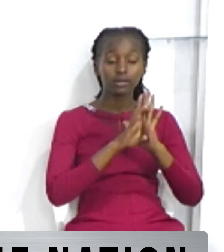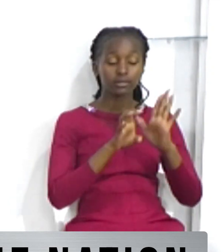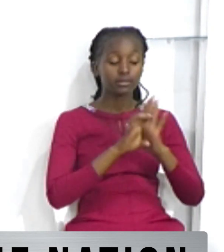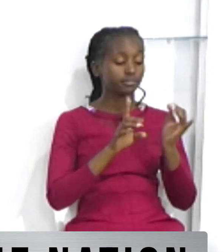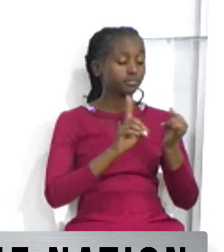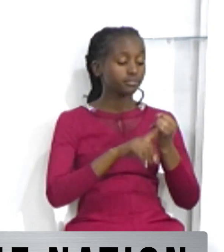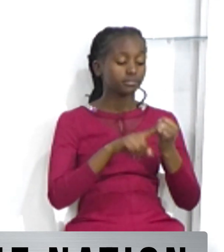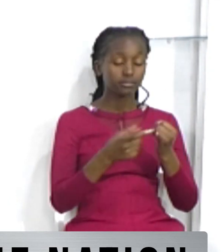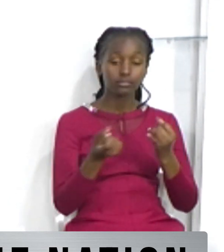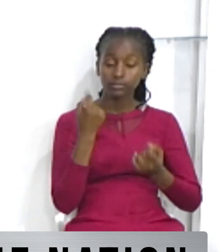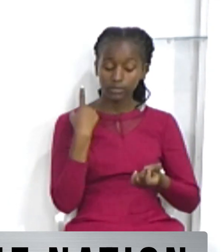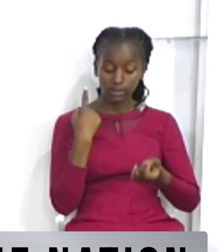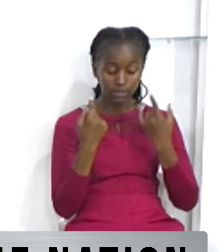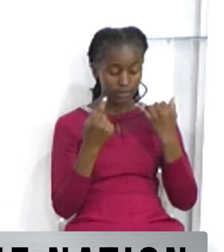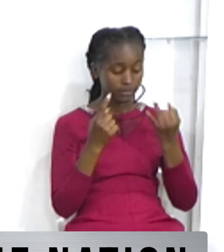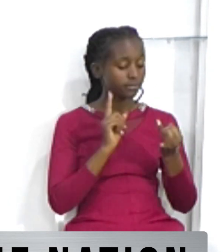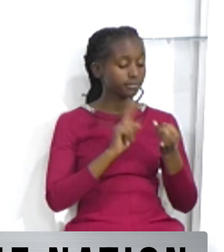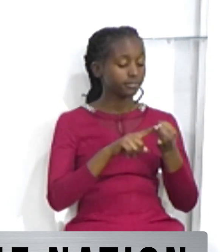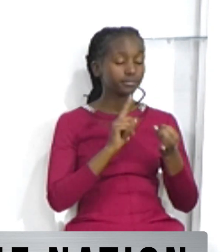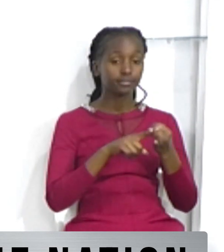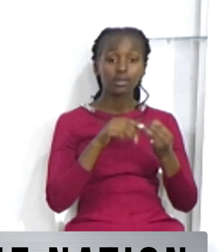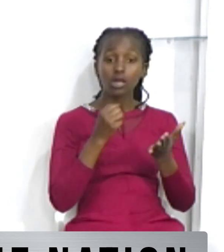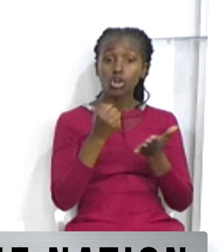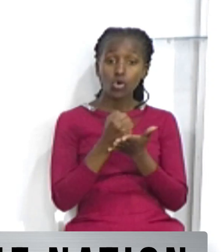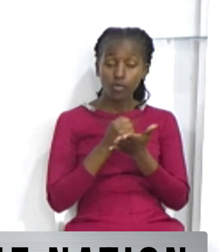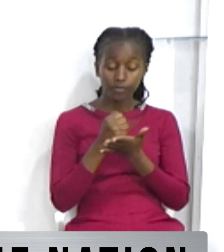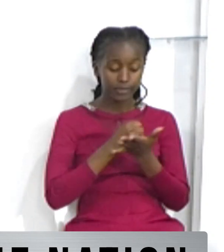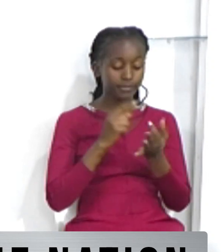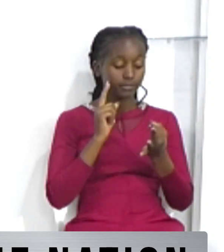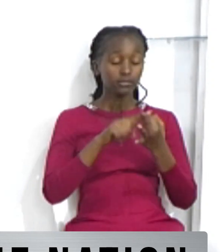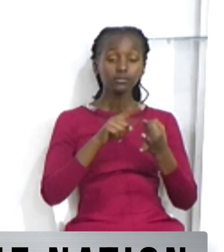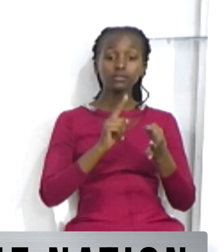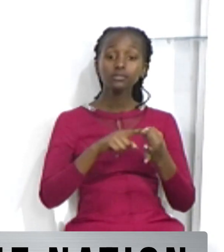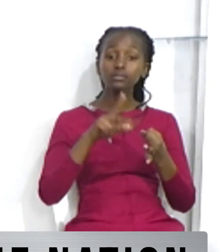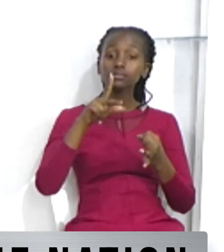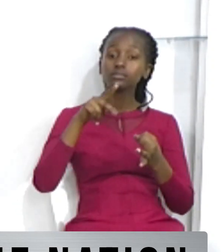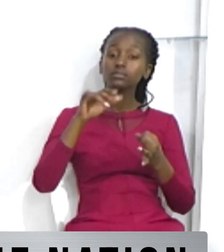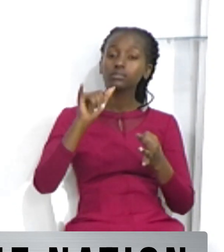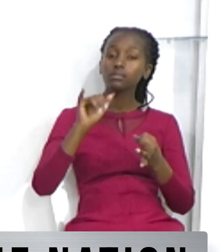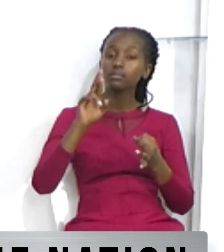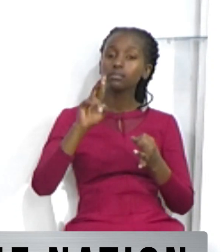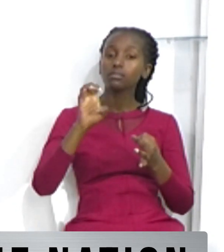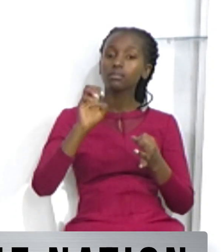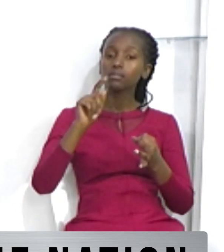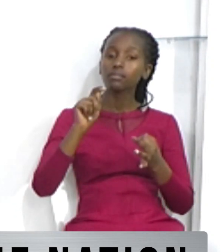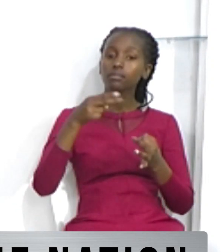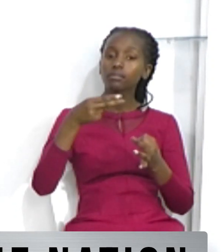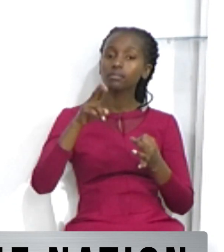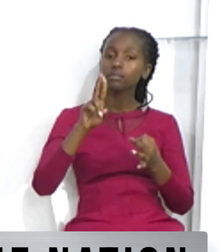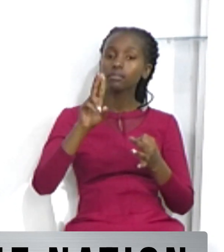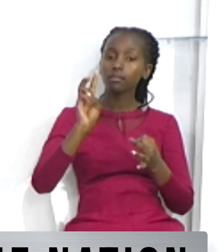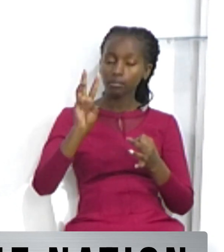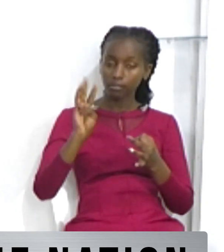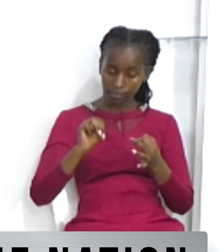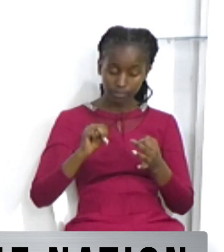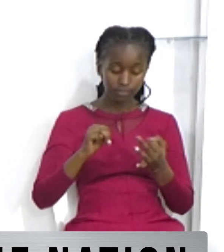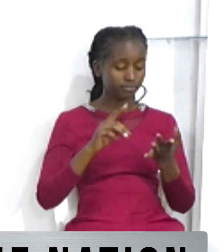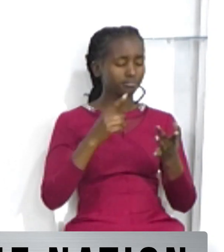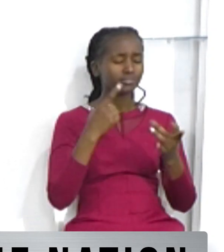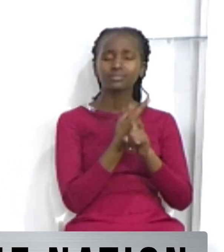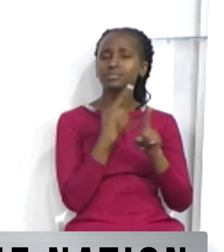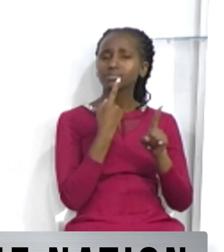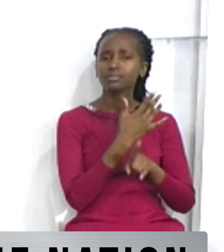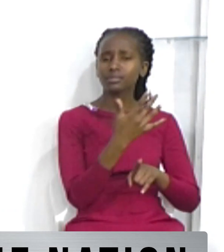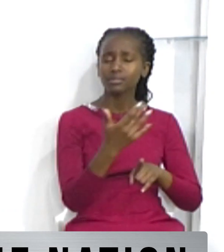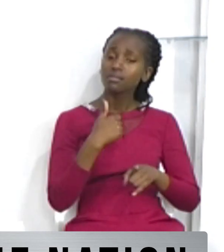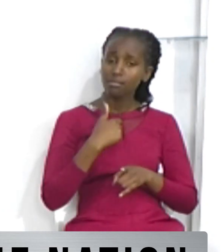coffee, coffee and pyrethrum. You know, when you are growing up, we had a